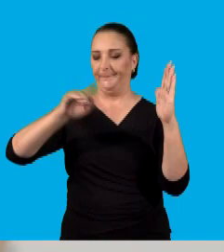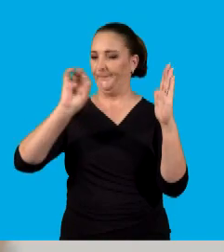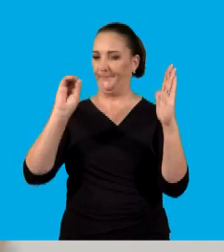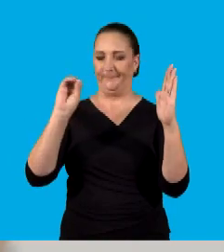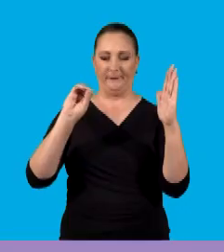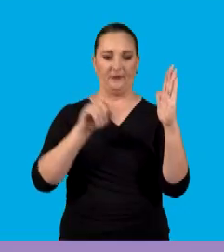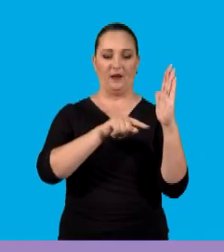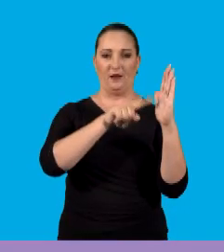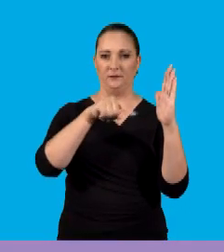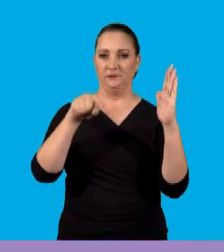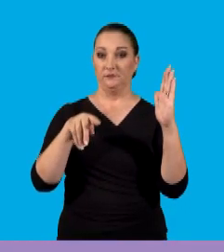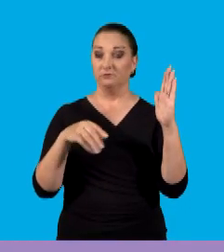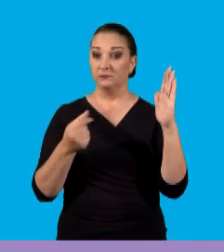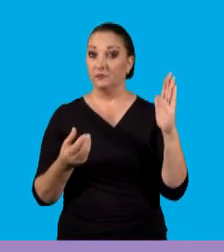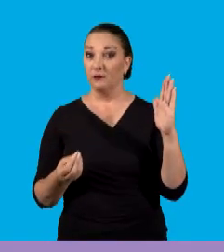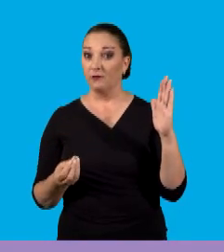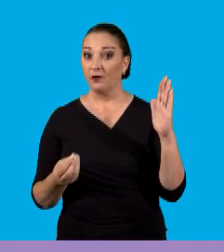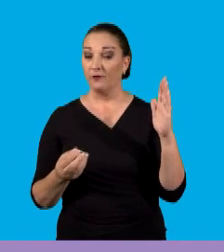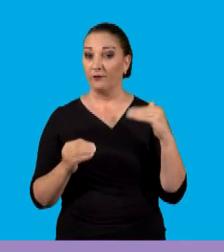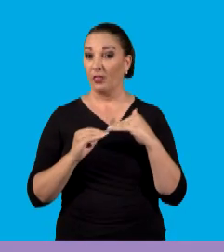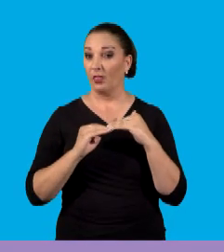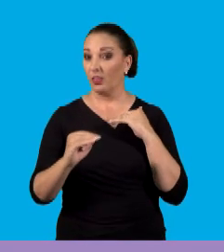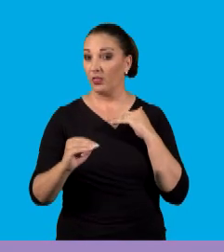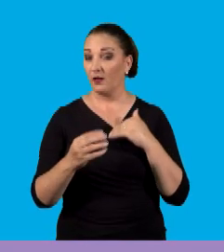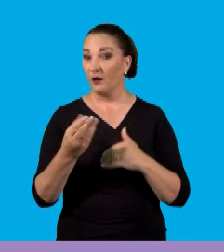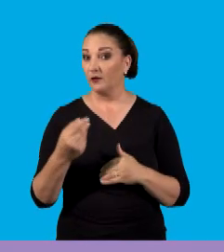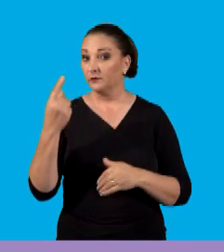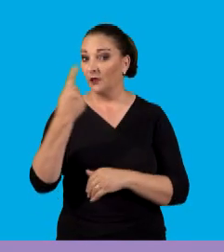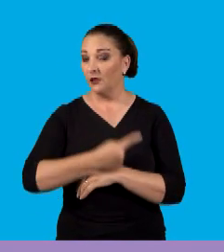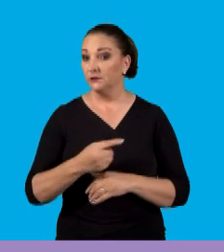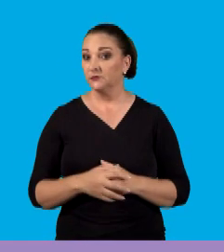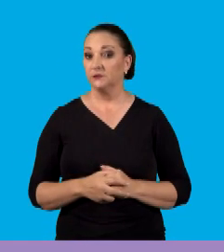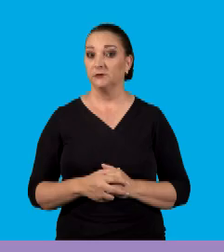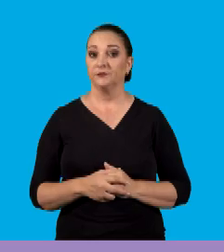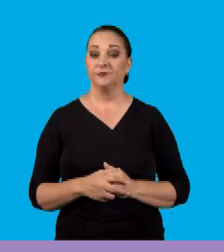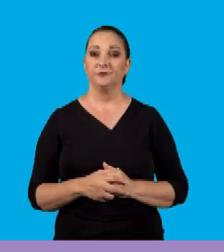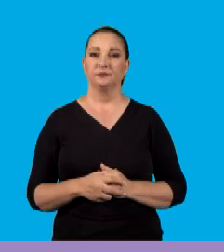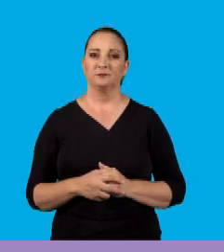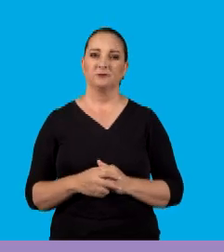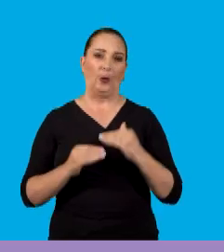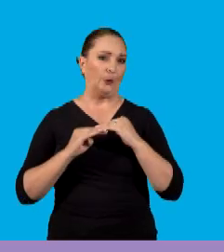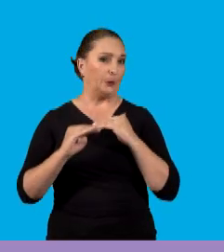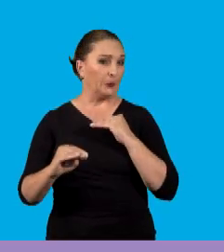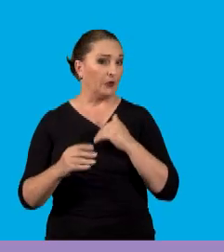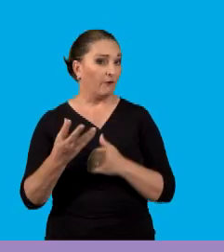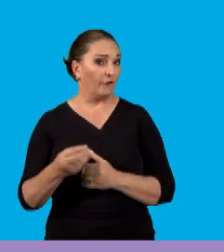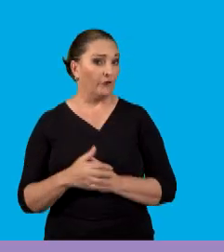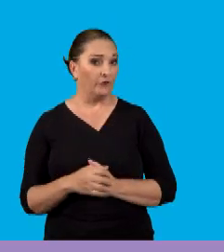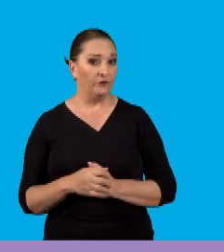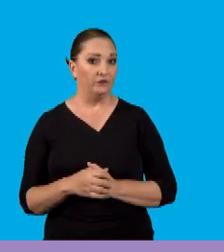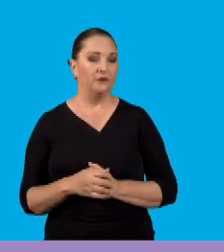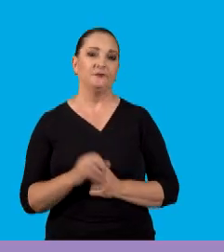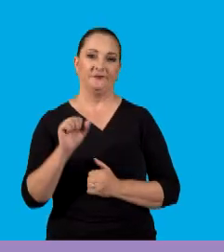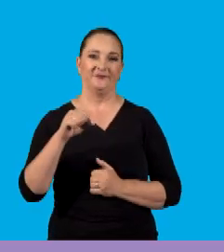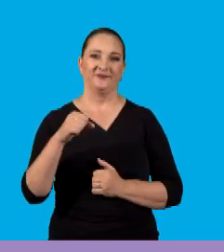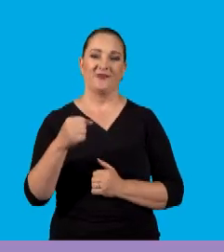changed. So do we have a specific days where the rainfall was constant? Yes,